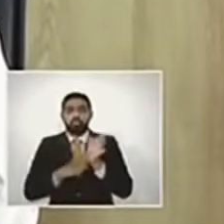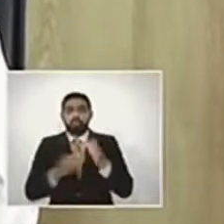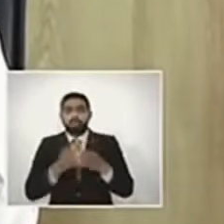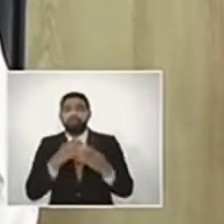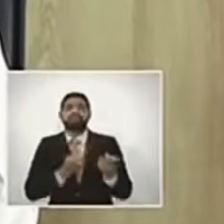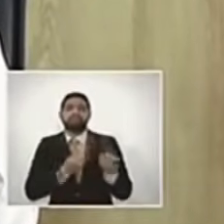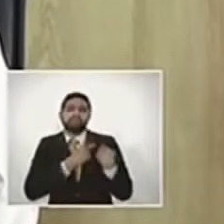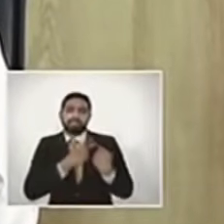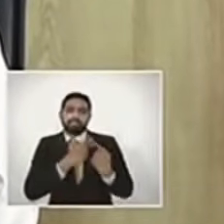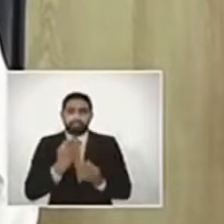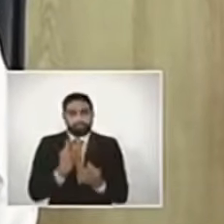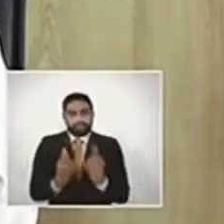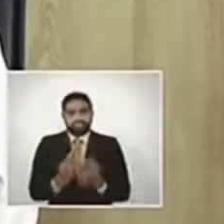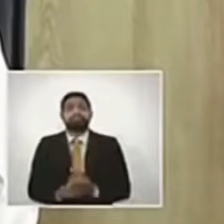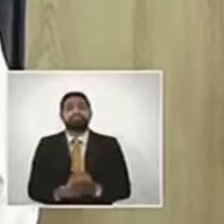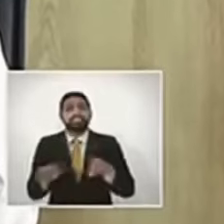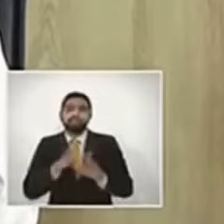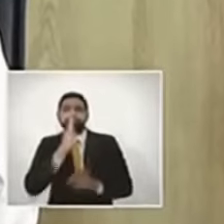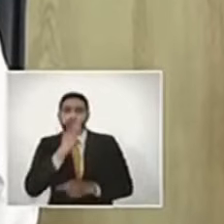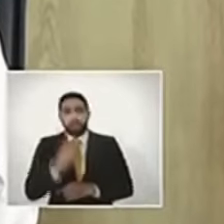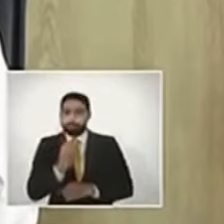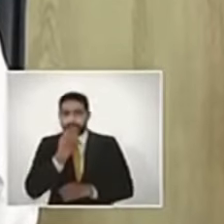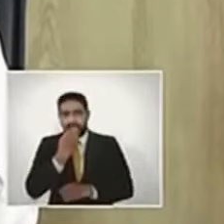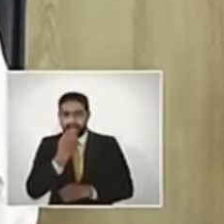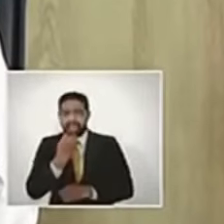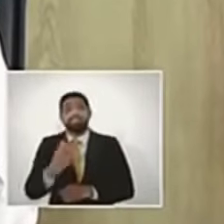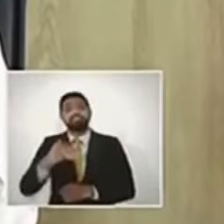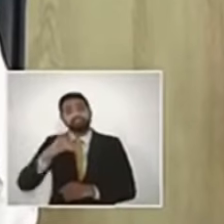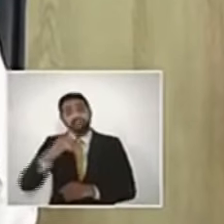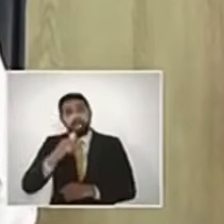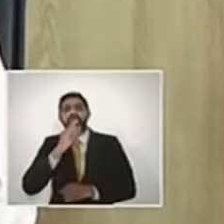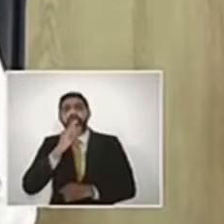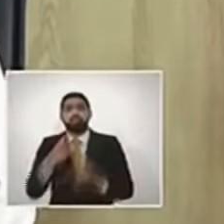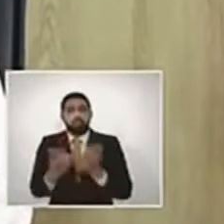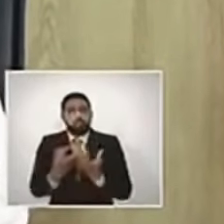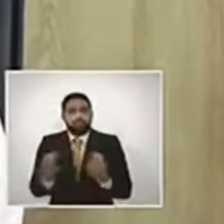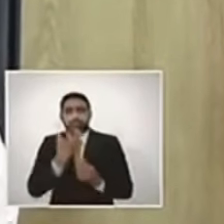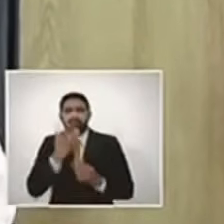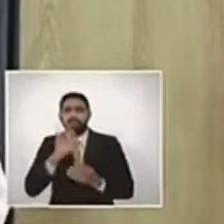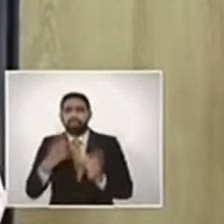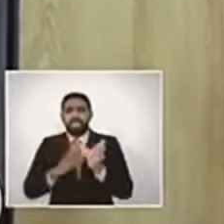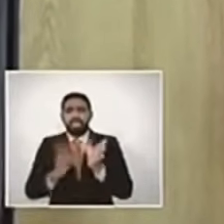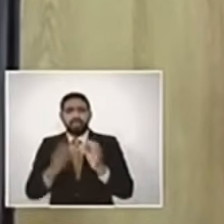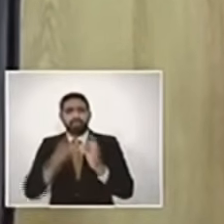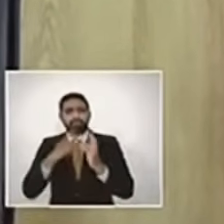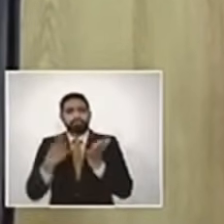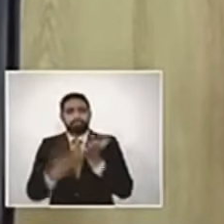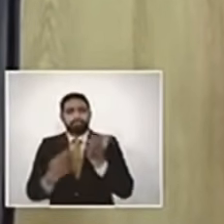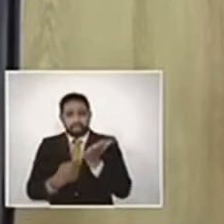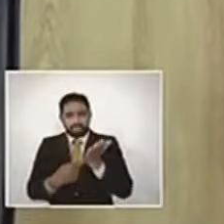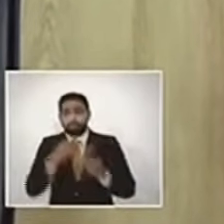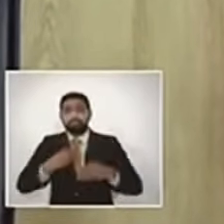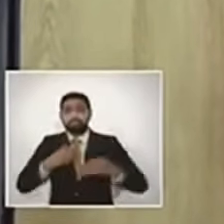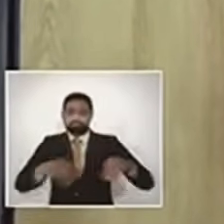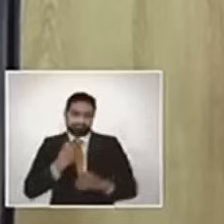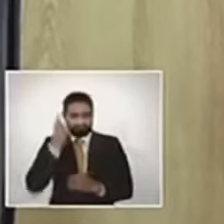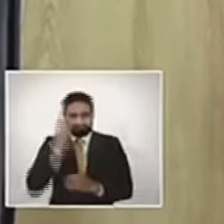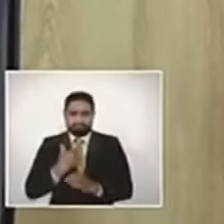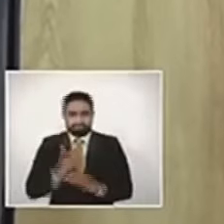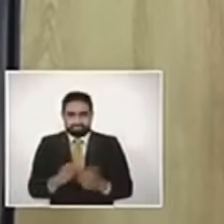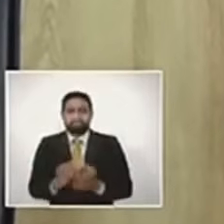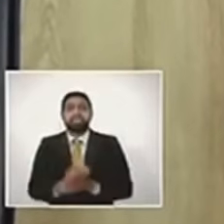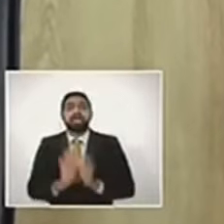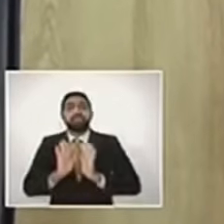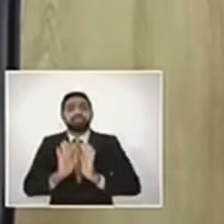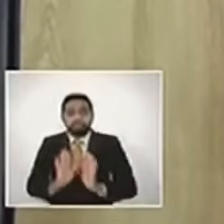of flowers. There are certain solutions such as Albert solution. I am not an expert in agri-technology. Only the Ministry of Agriculture has been granted